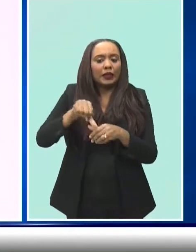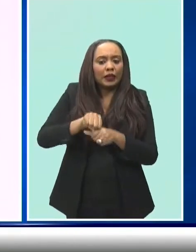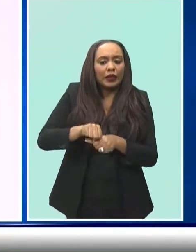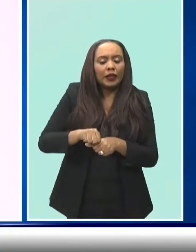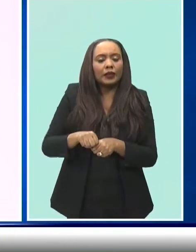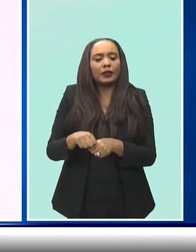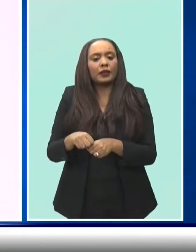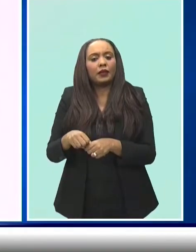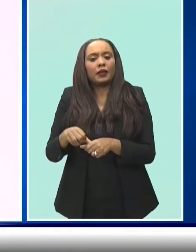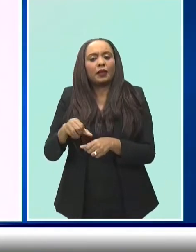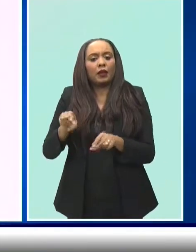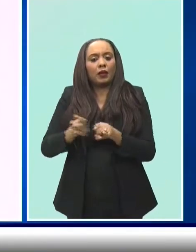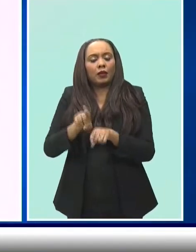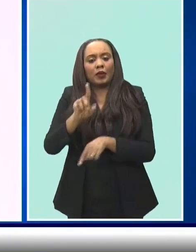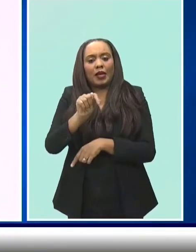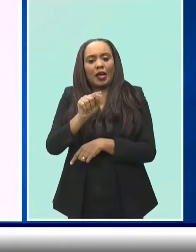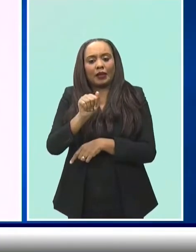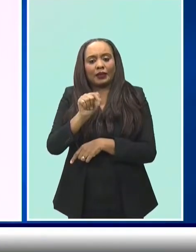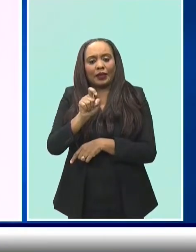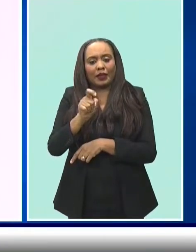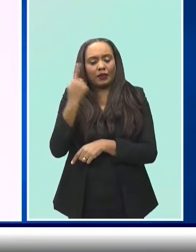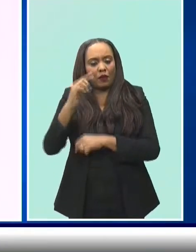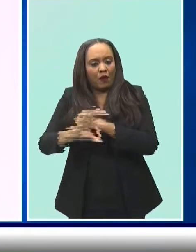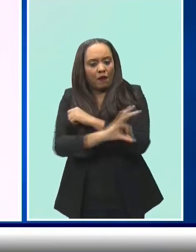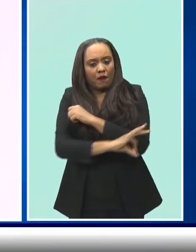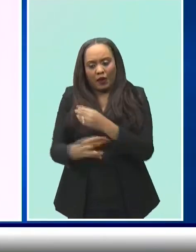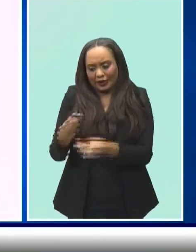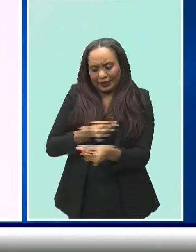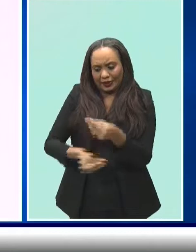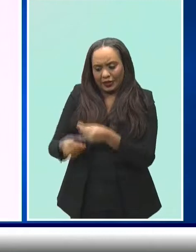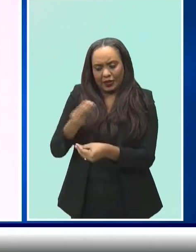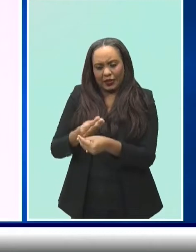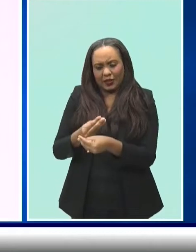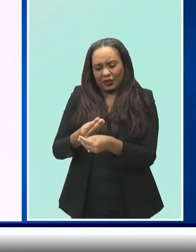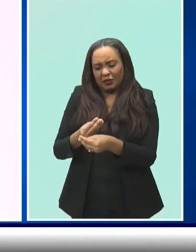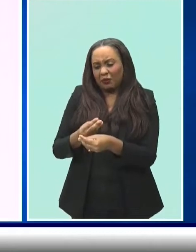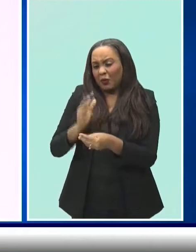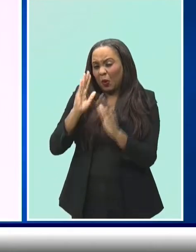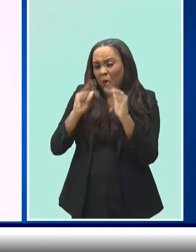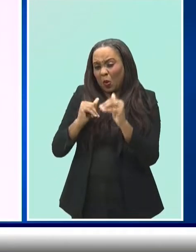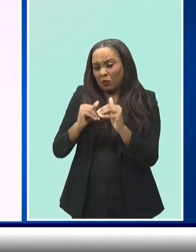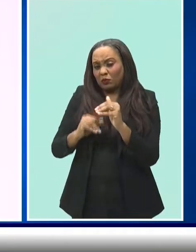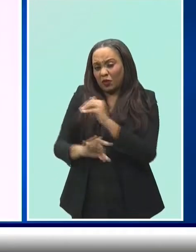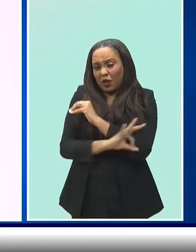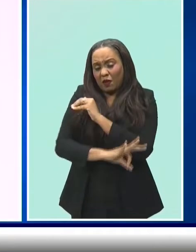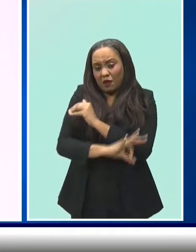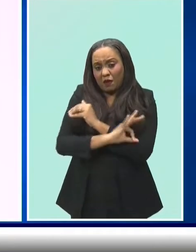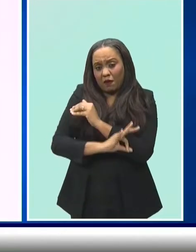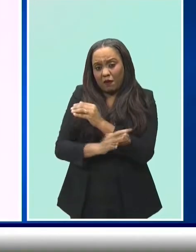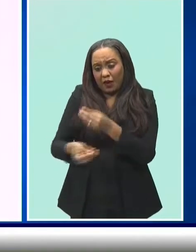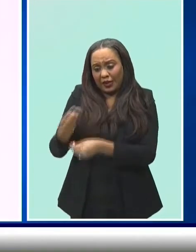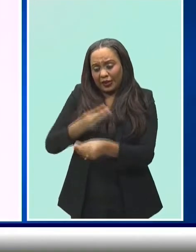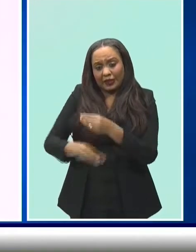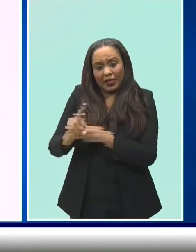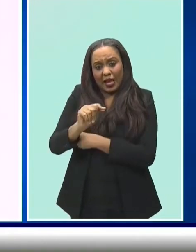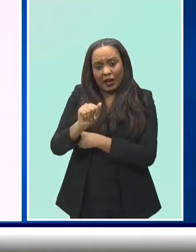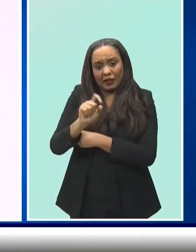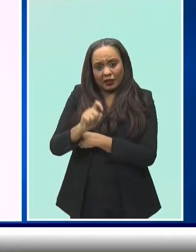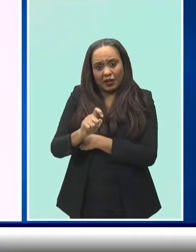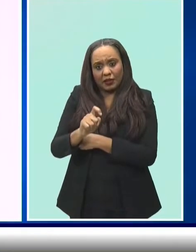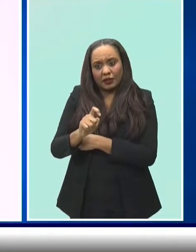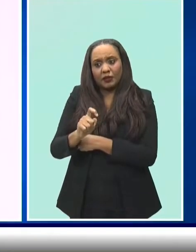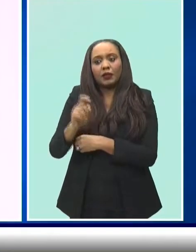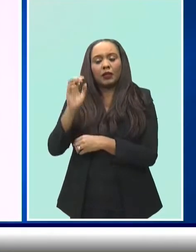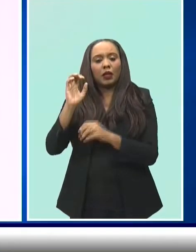foreign exchange transactions. The latter, we hope, will be revisited before the VAT